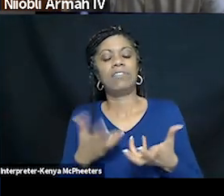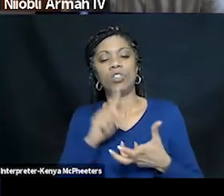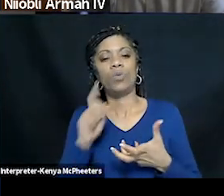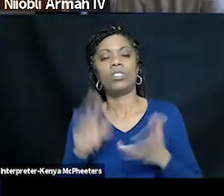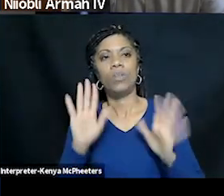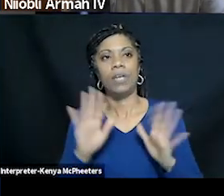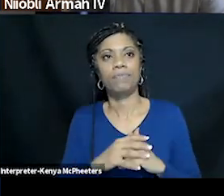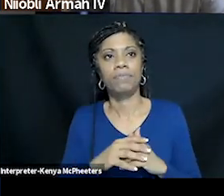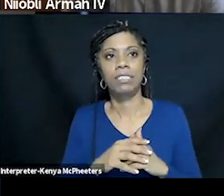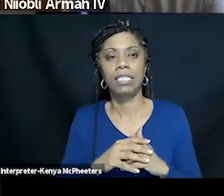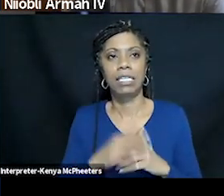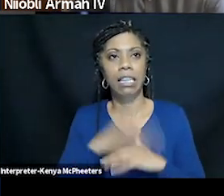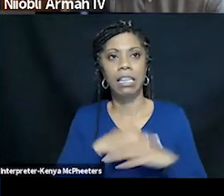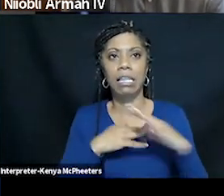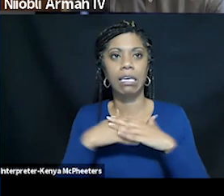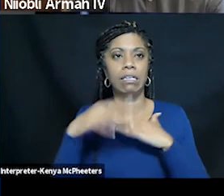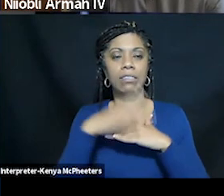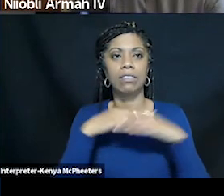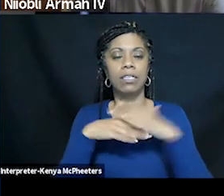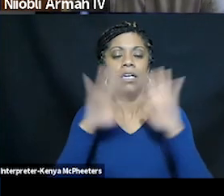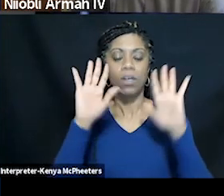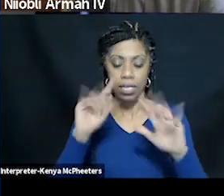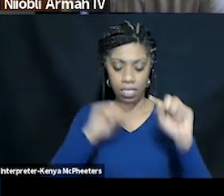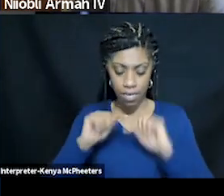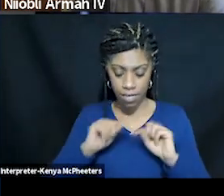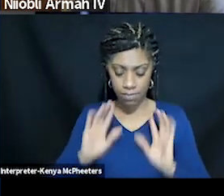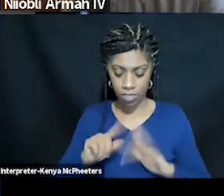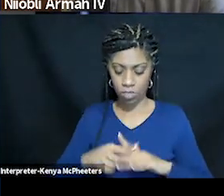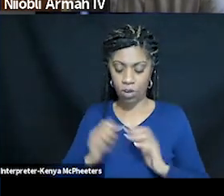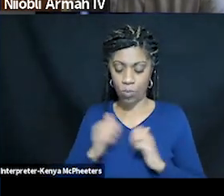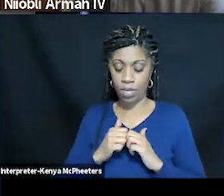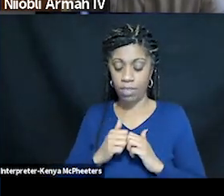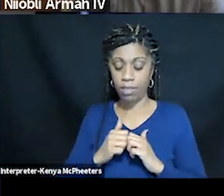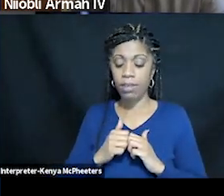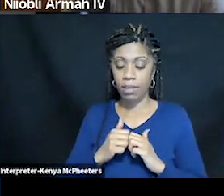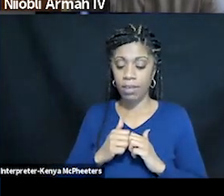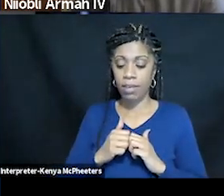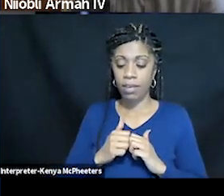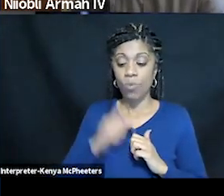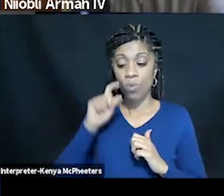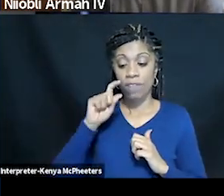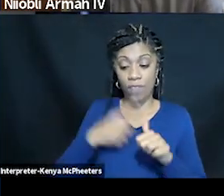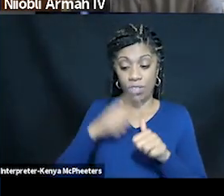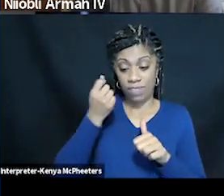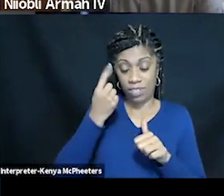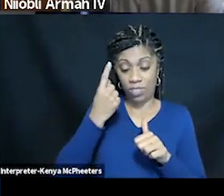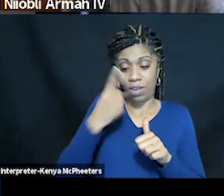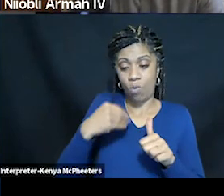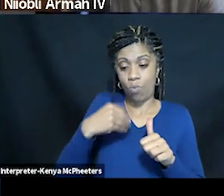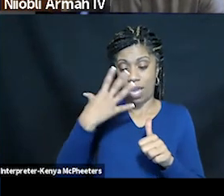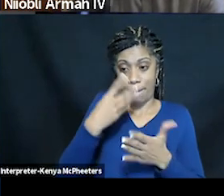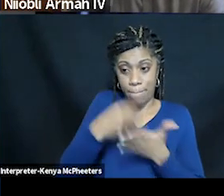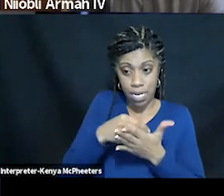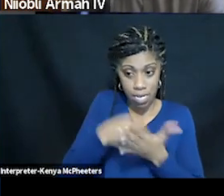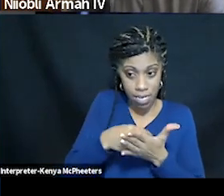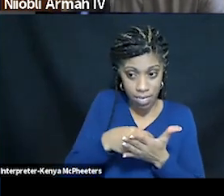understand, quite honestly, the source of white money. And we know that many foundations in our country, there's some organizations that are starting